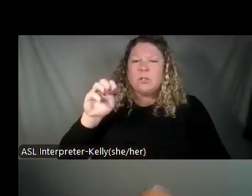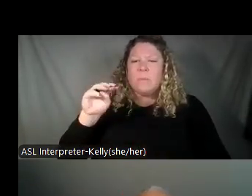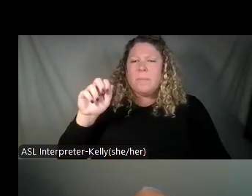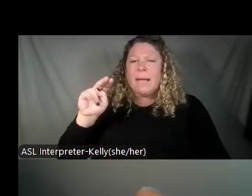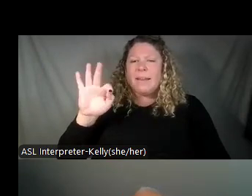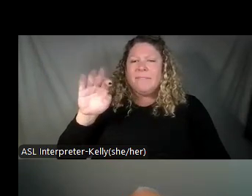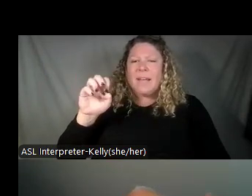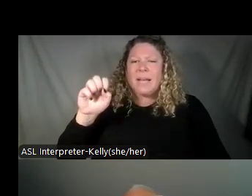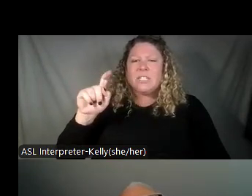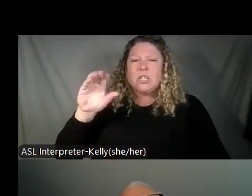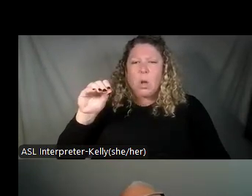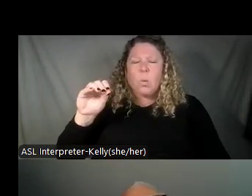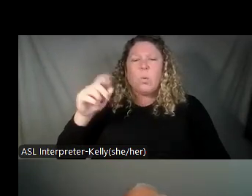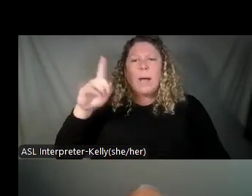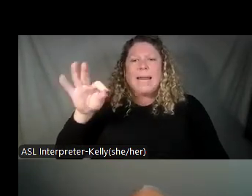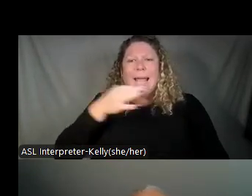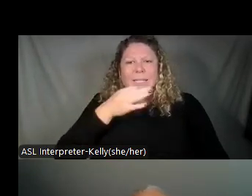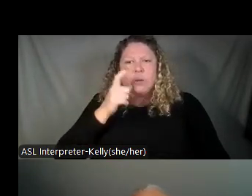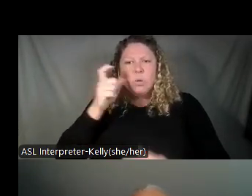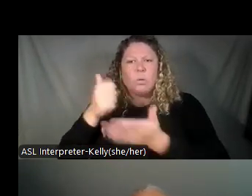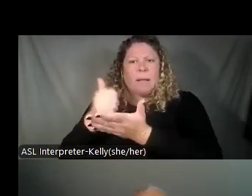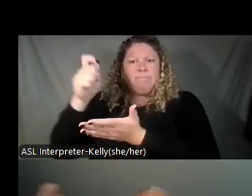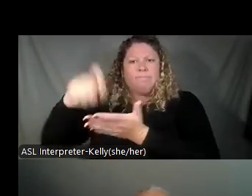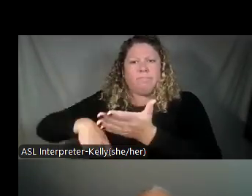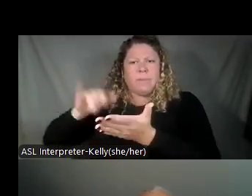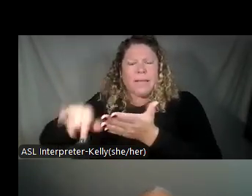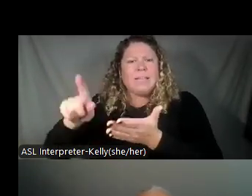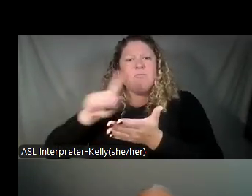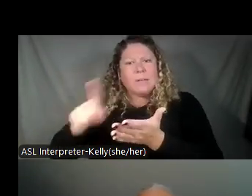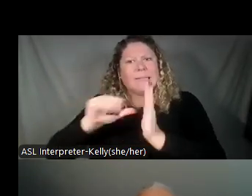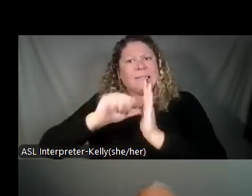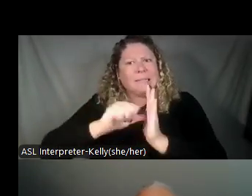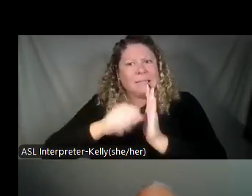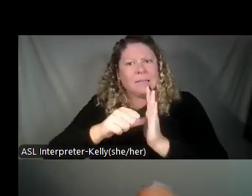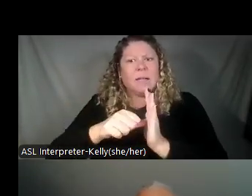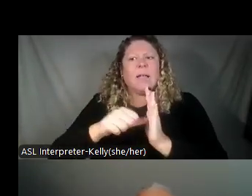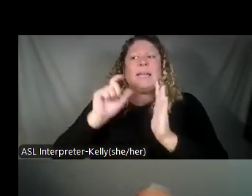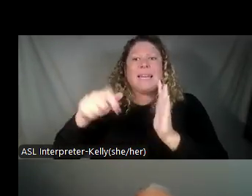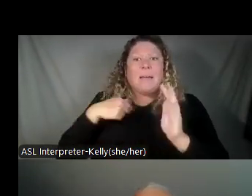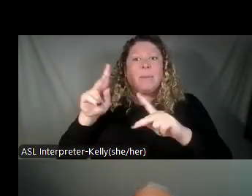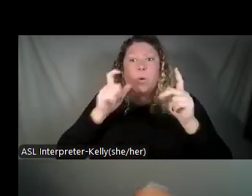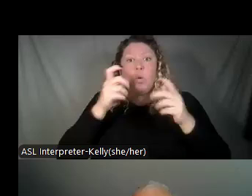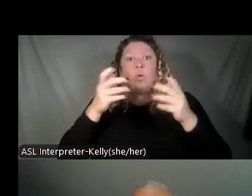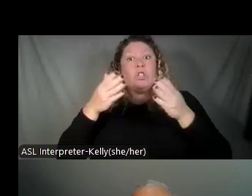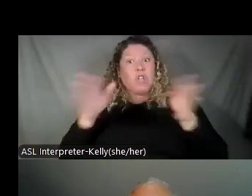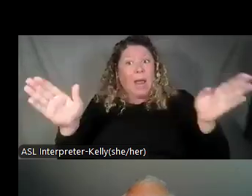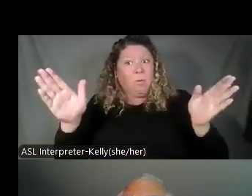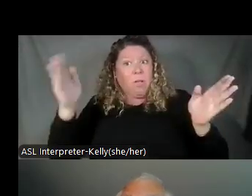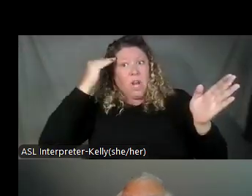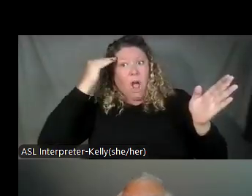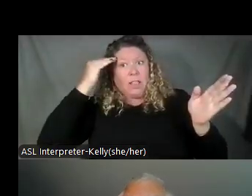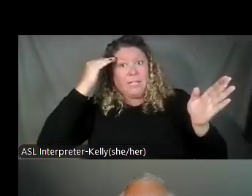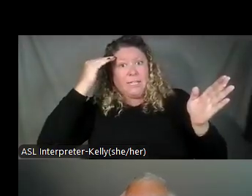Is one of the experts that came to the table, that was his big thing, is generalizing specialists, people that had a